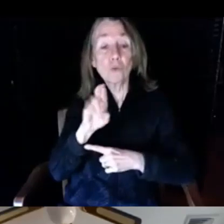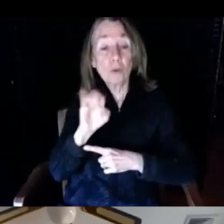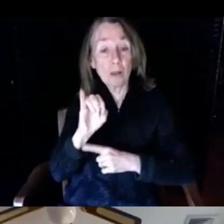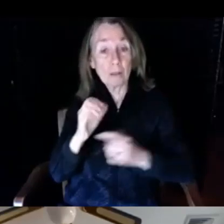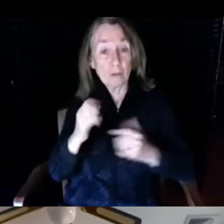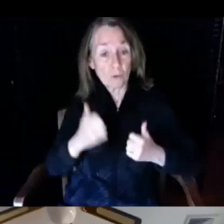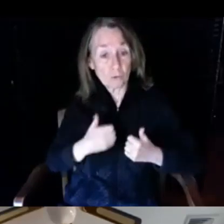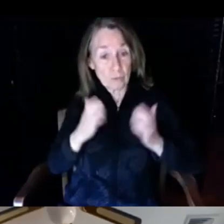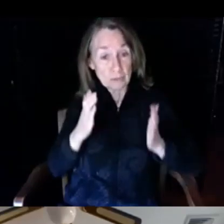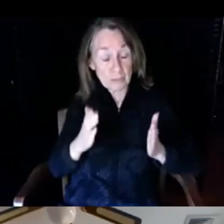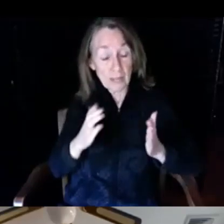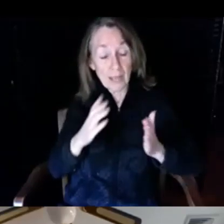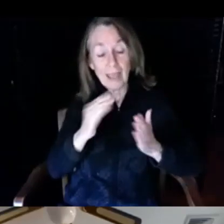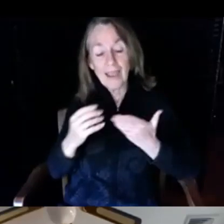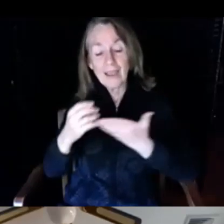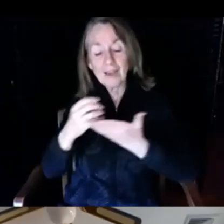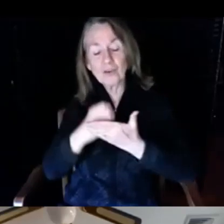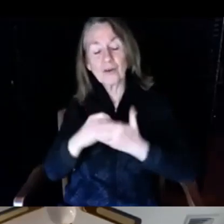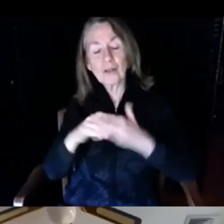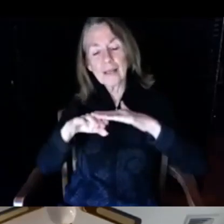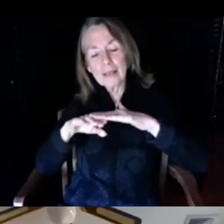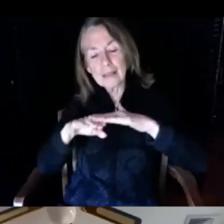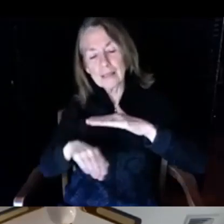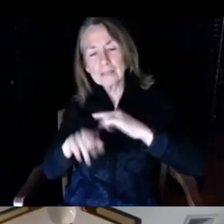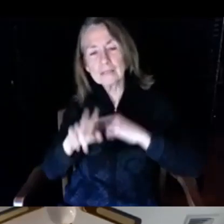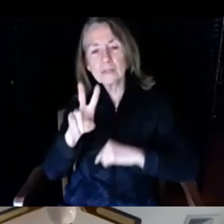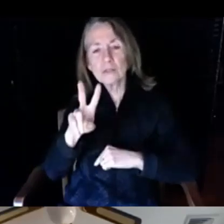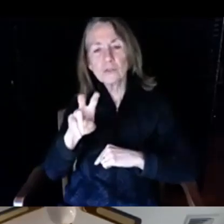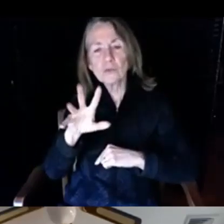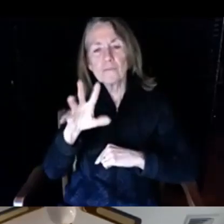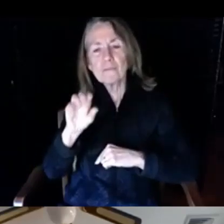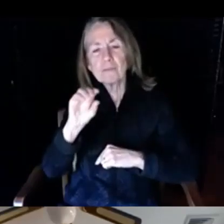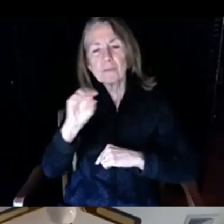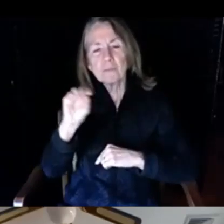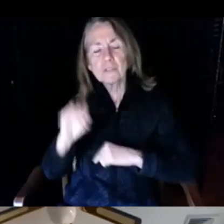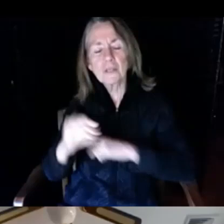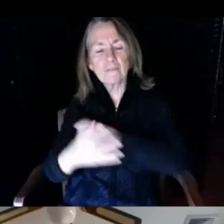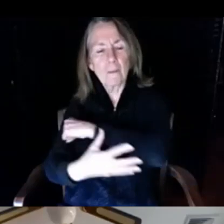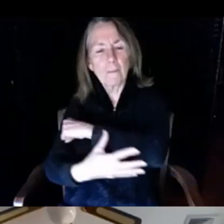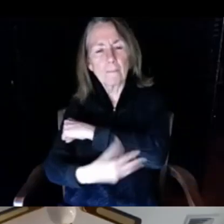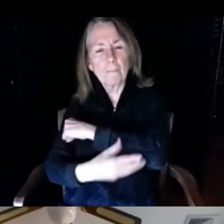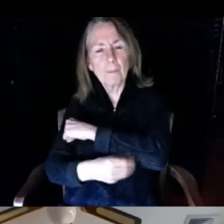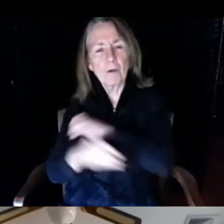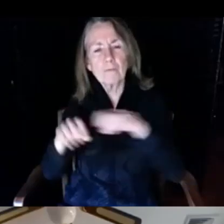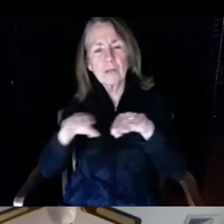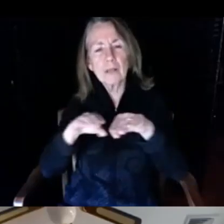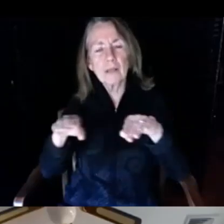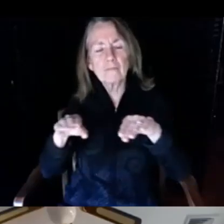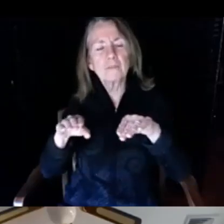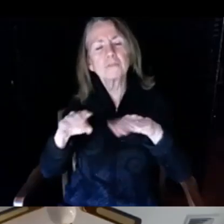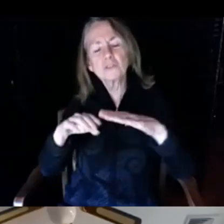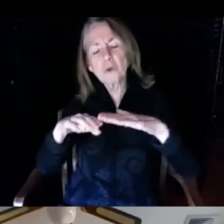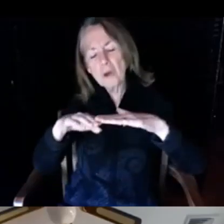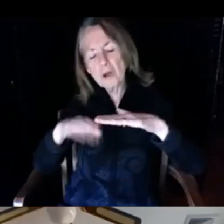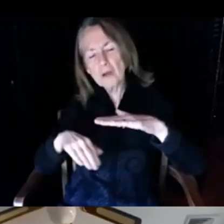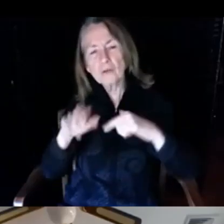than 250% of the poverty level, which is approximately about $30,000